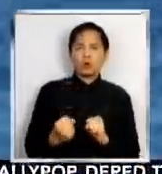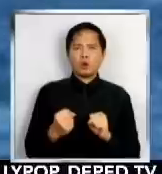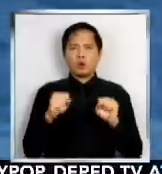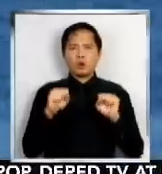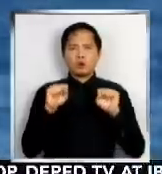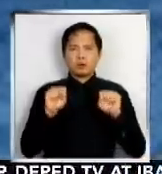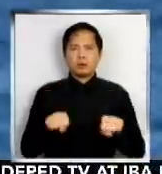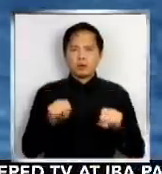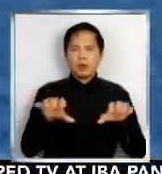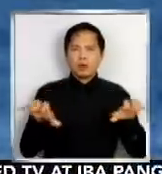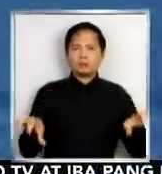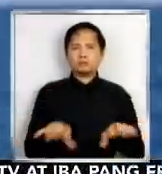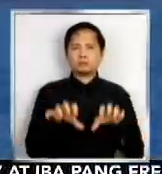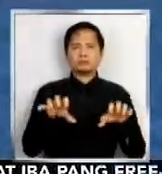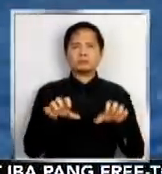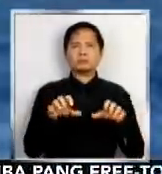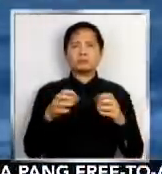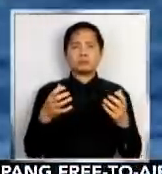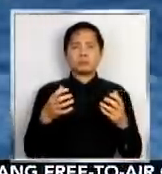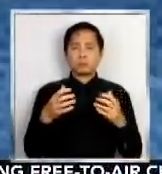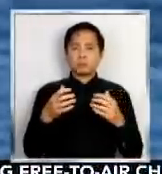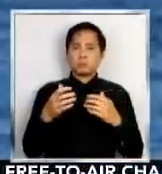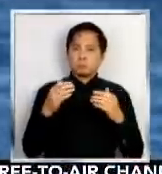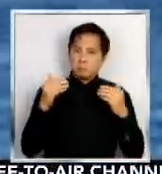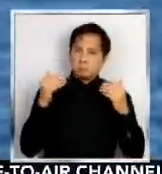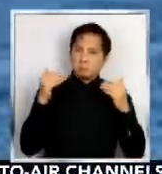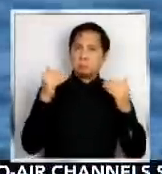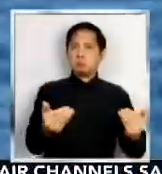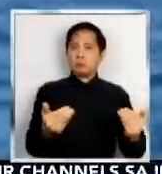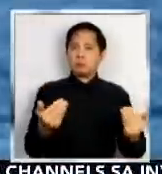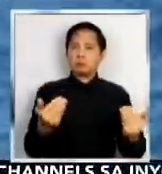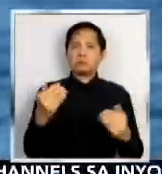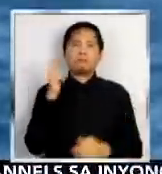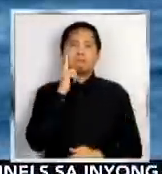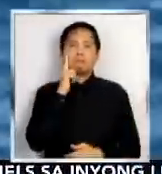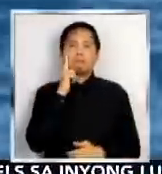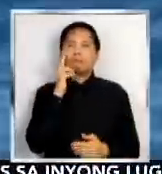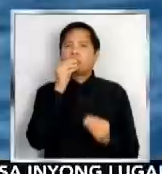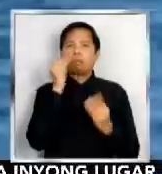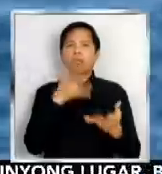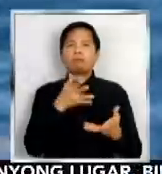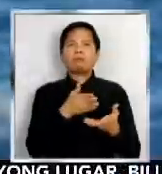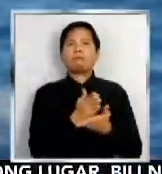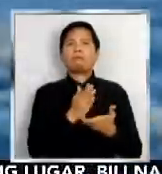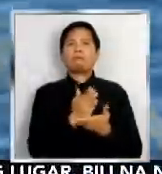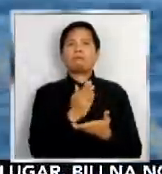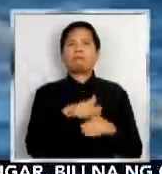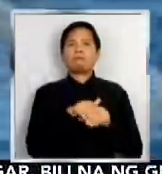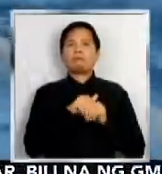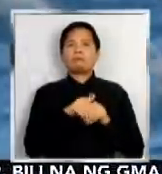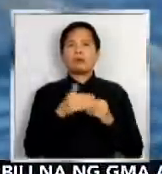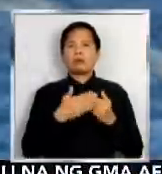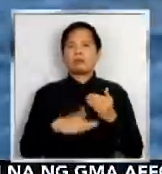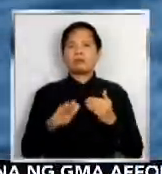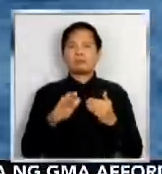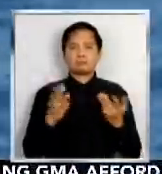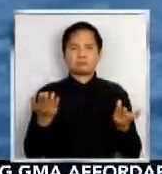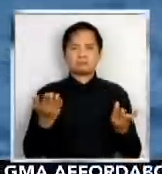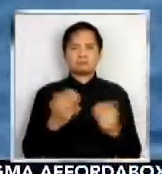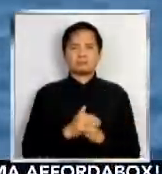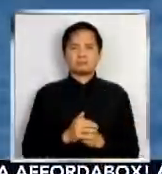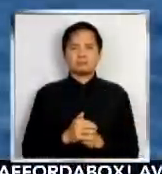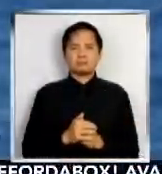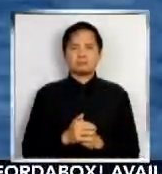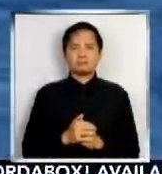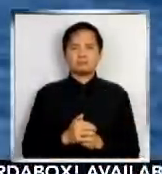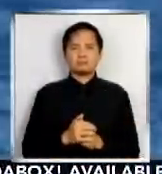that Duterte will not do anything afterwards. They also know that by